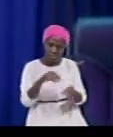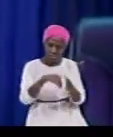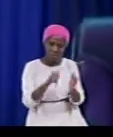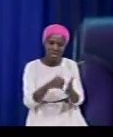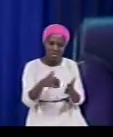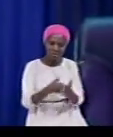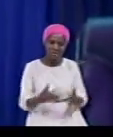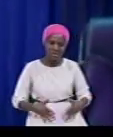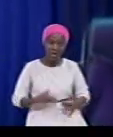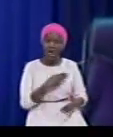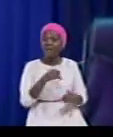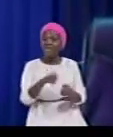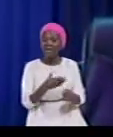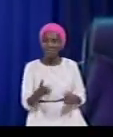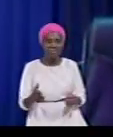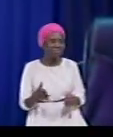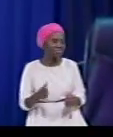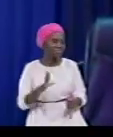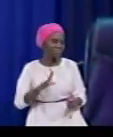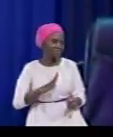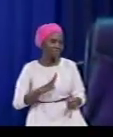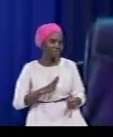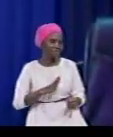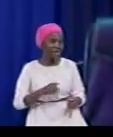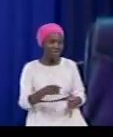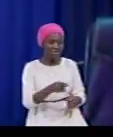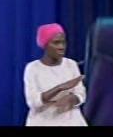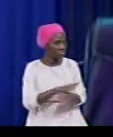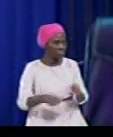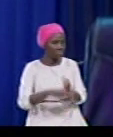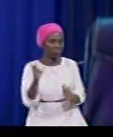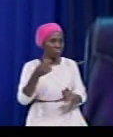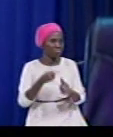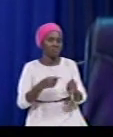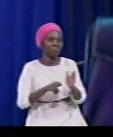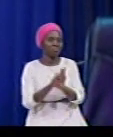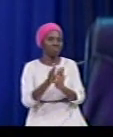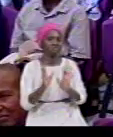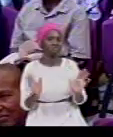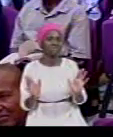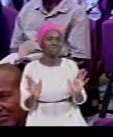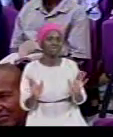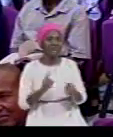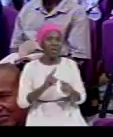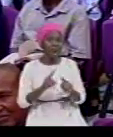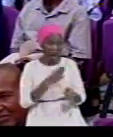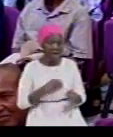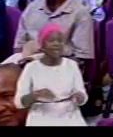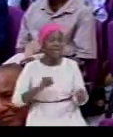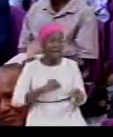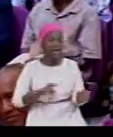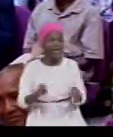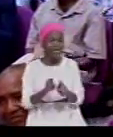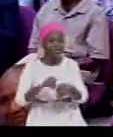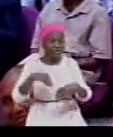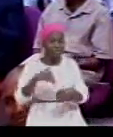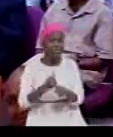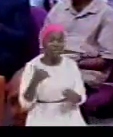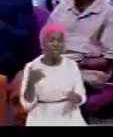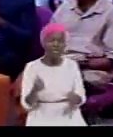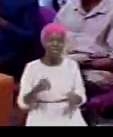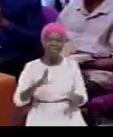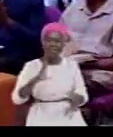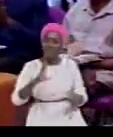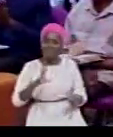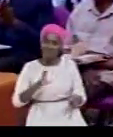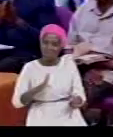I came out. They didn't throw me out of the university, but I even made a first class leaving that university.